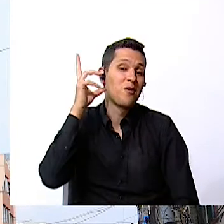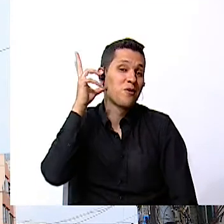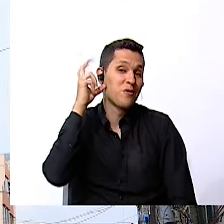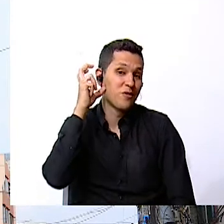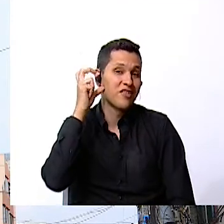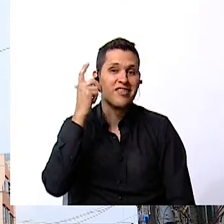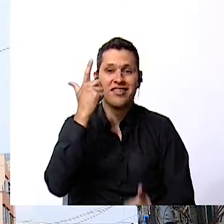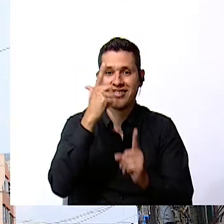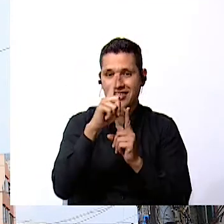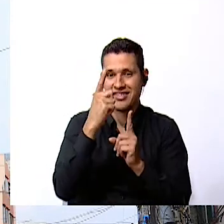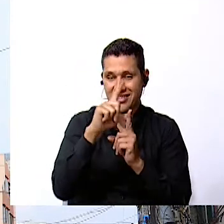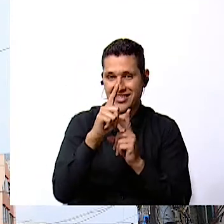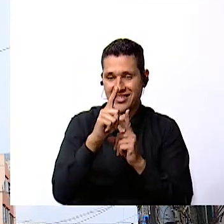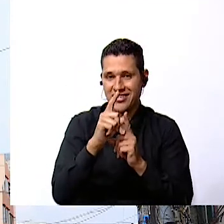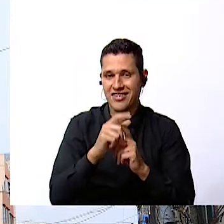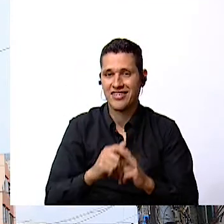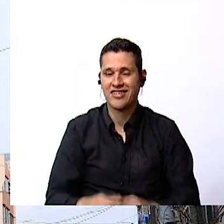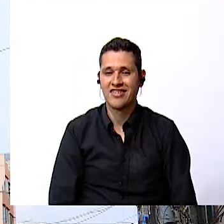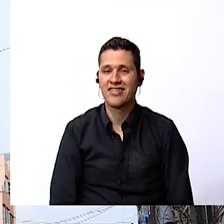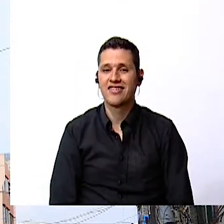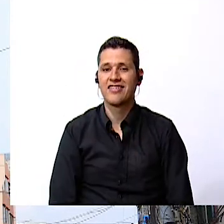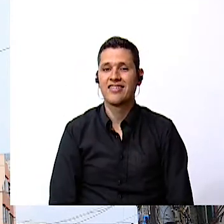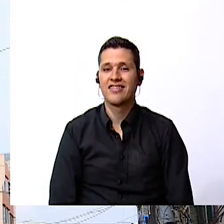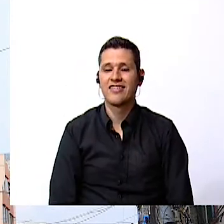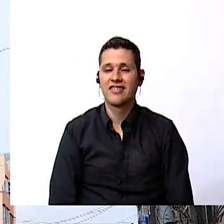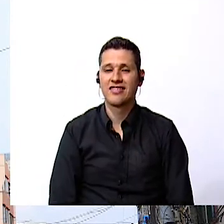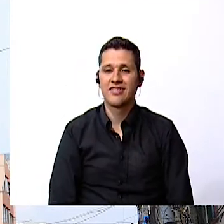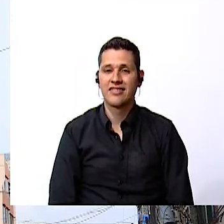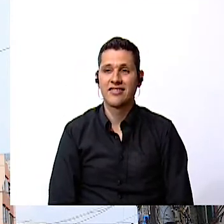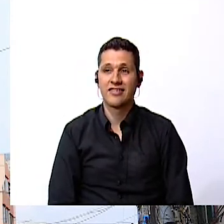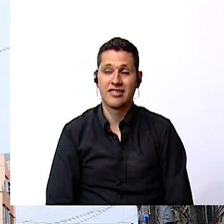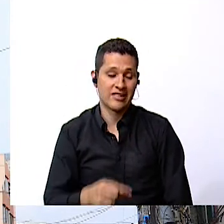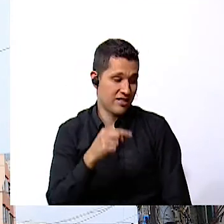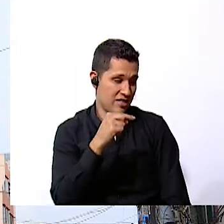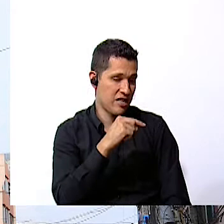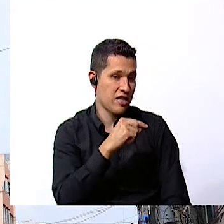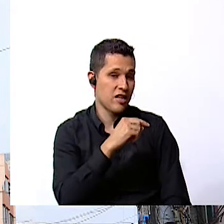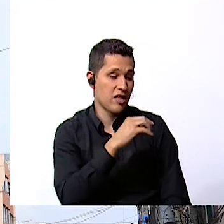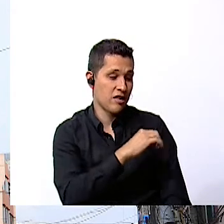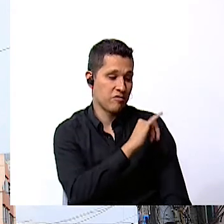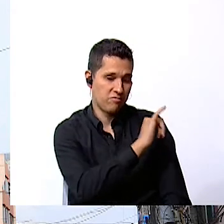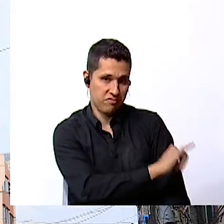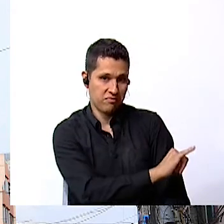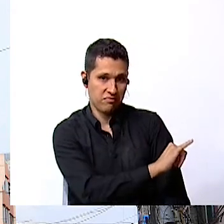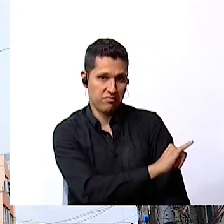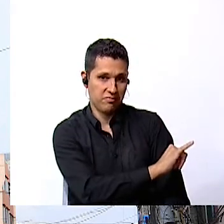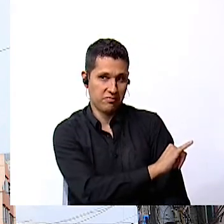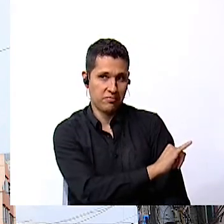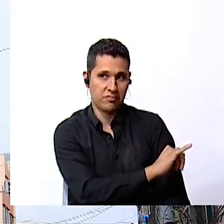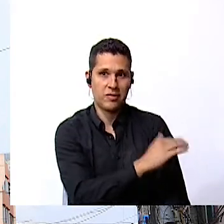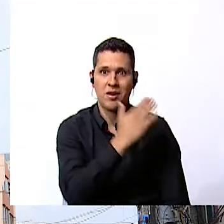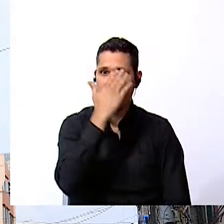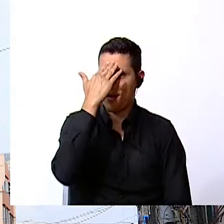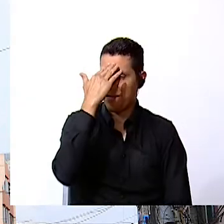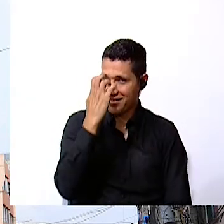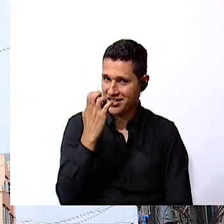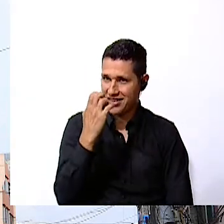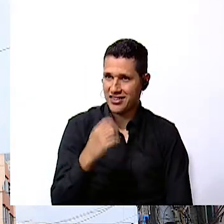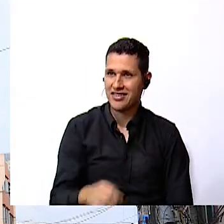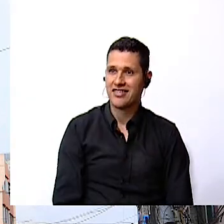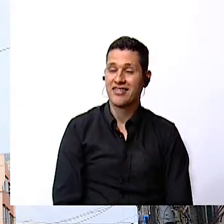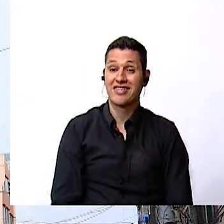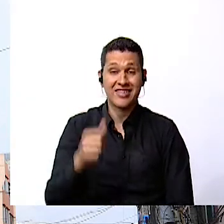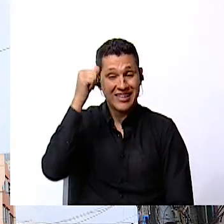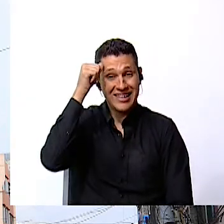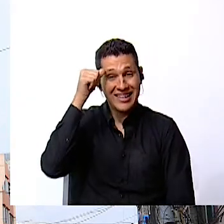time. And I'm going to place Maria right here because as you